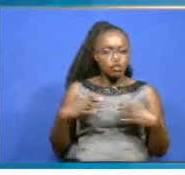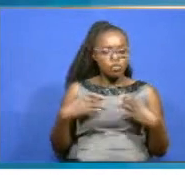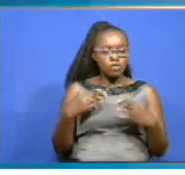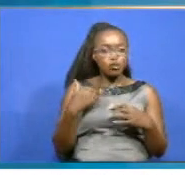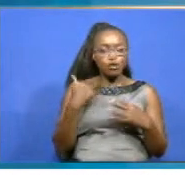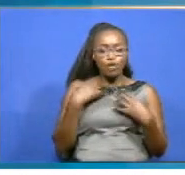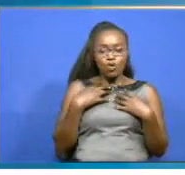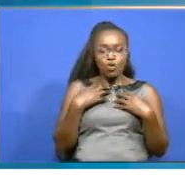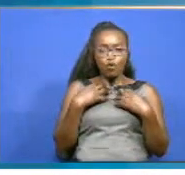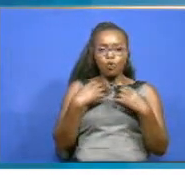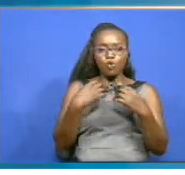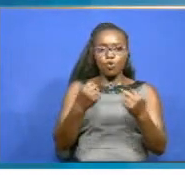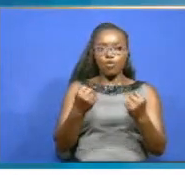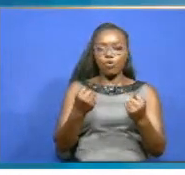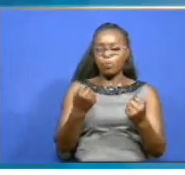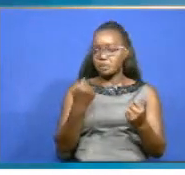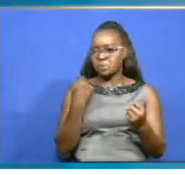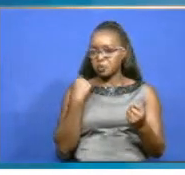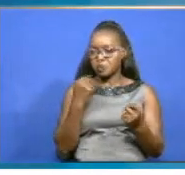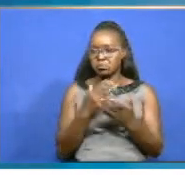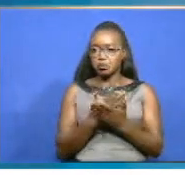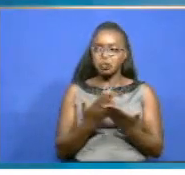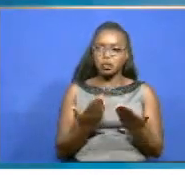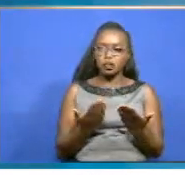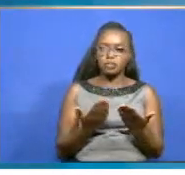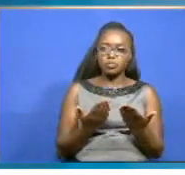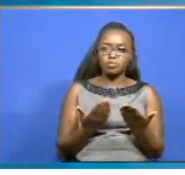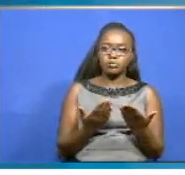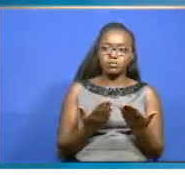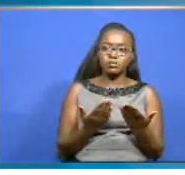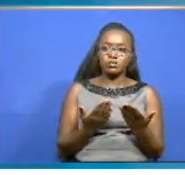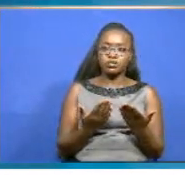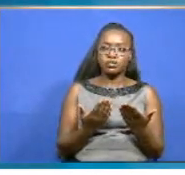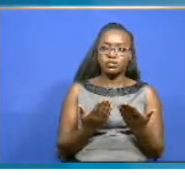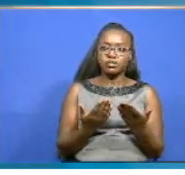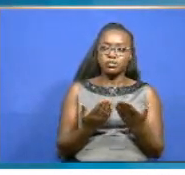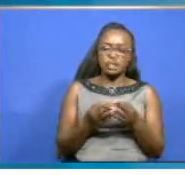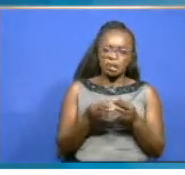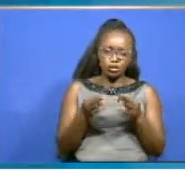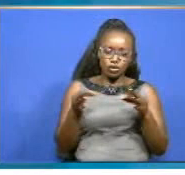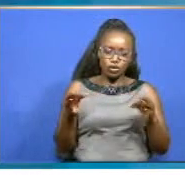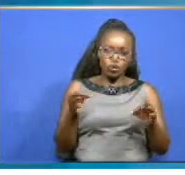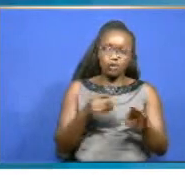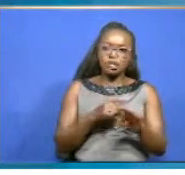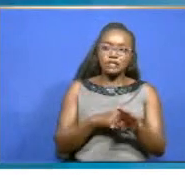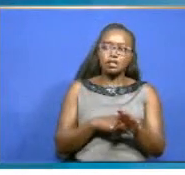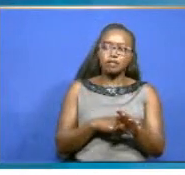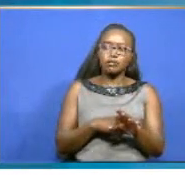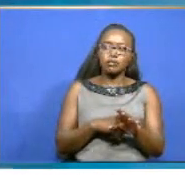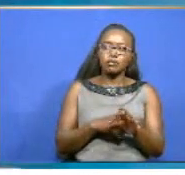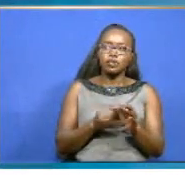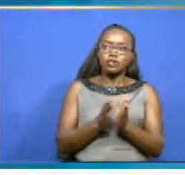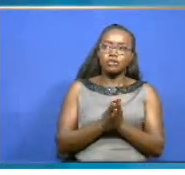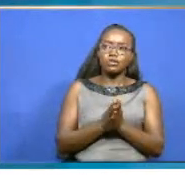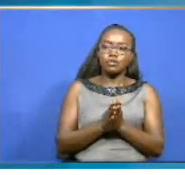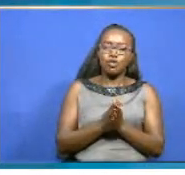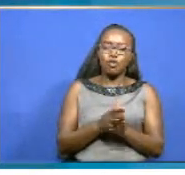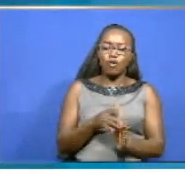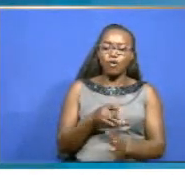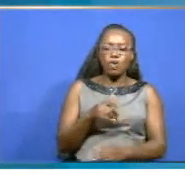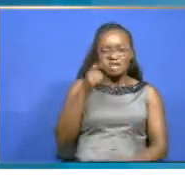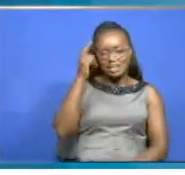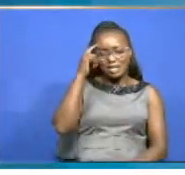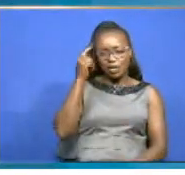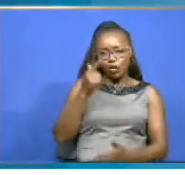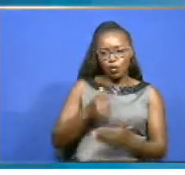yesterday. And of course, it's something that has taken time, and I'd like to explore your expertise into this